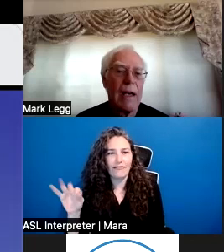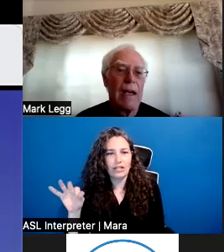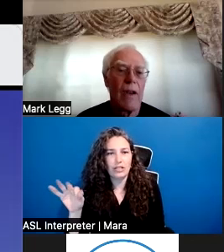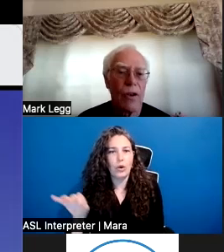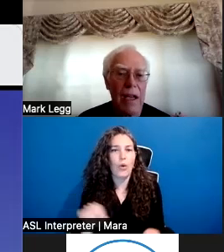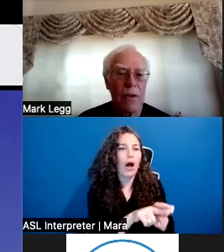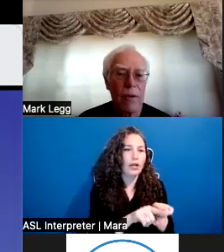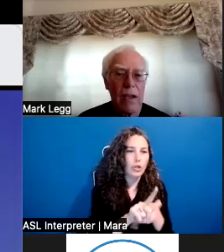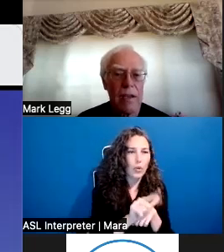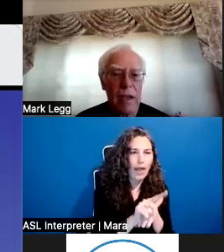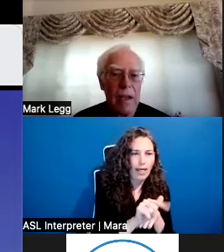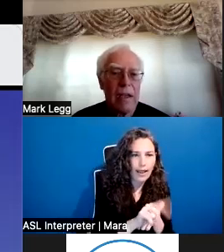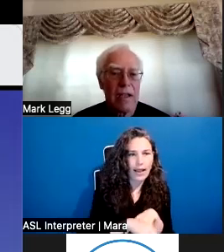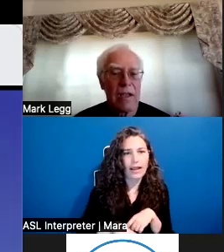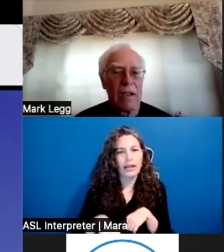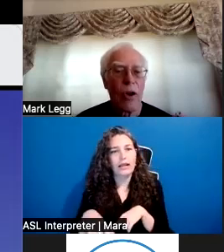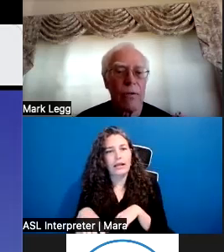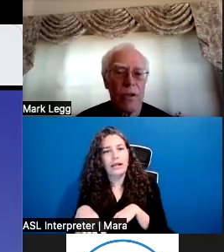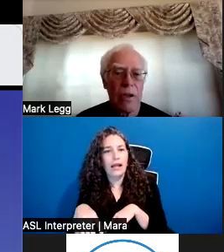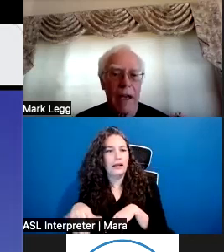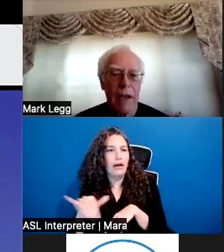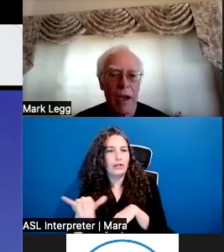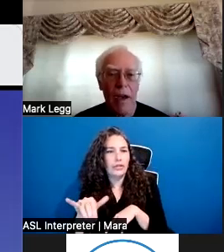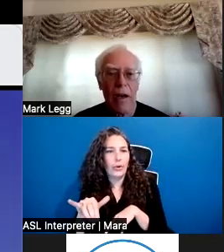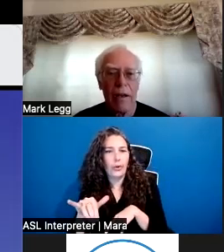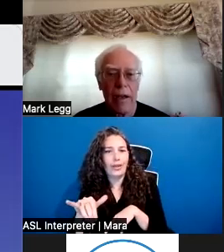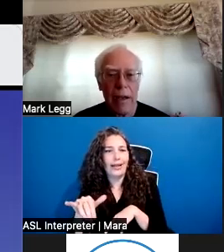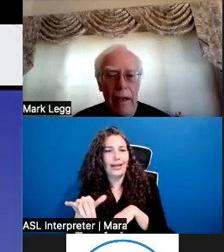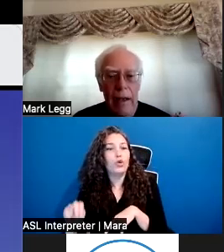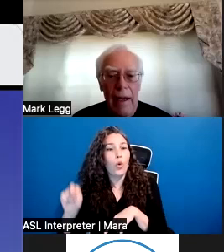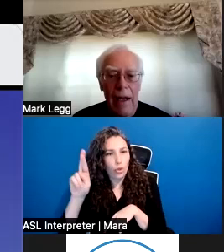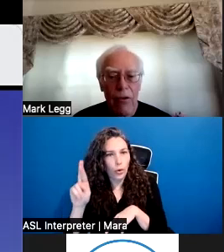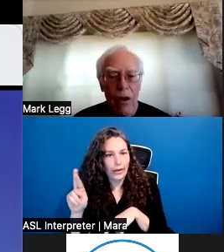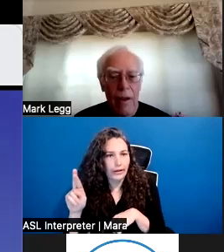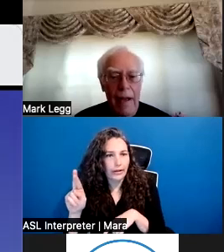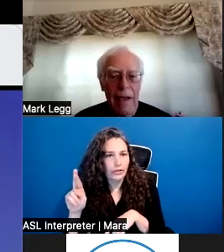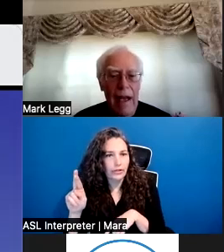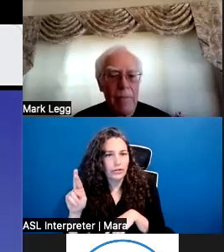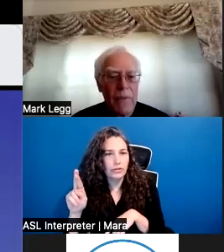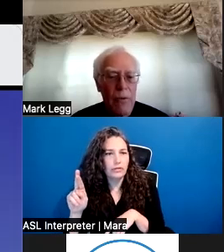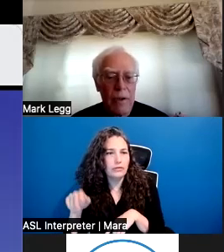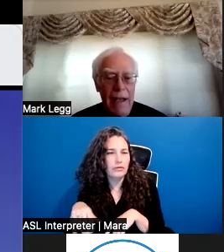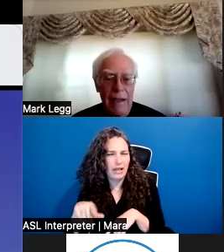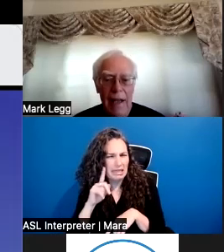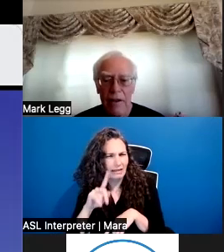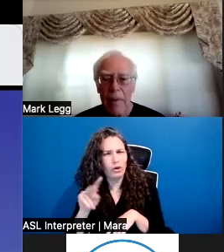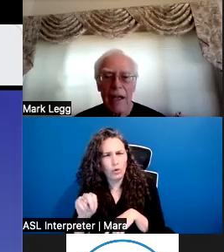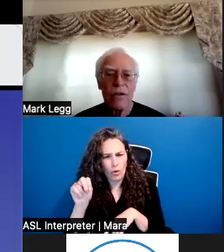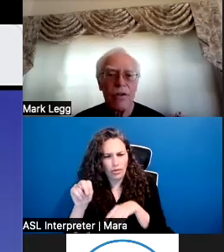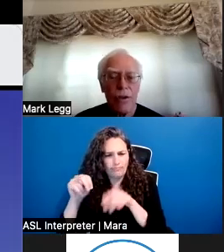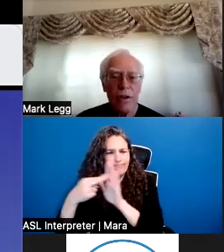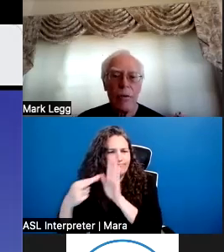area and the transverse ranges, such as the Northridge earthquake is on there. And if we go to the next slide, we'll take it down